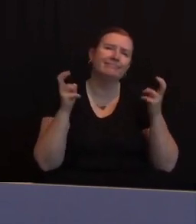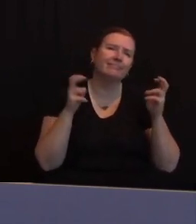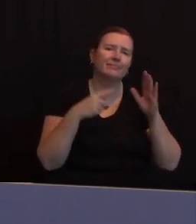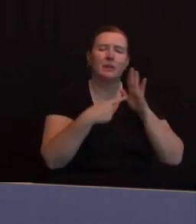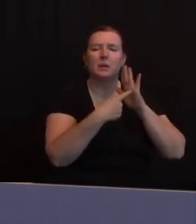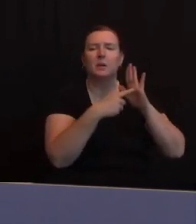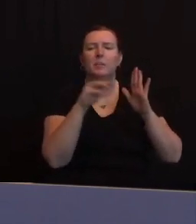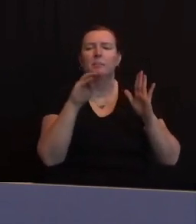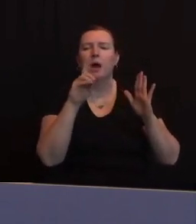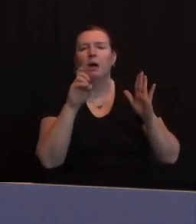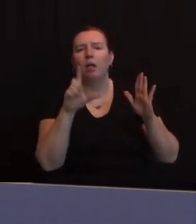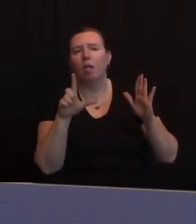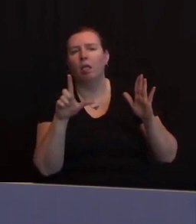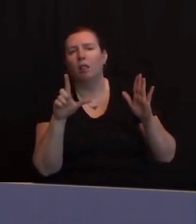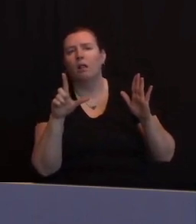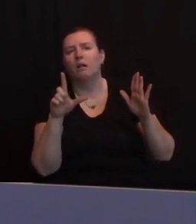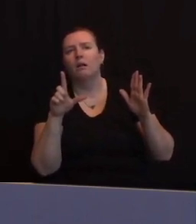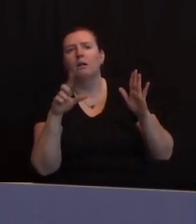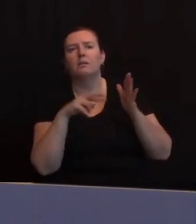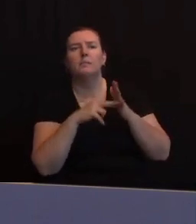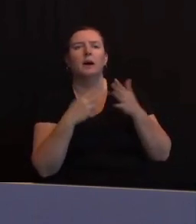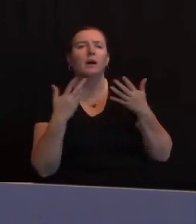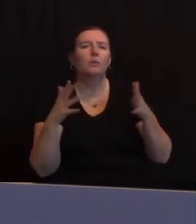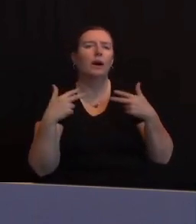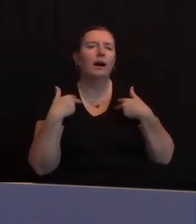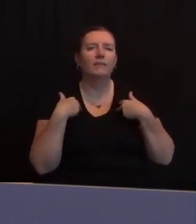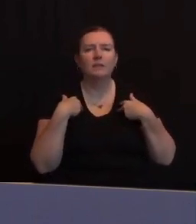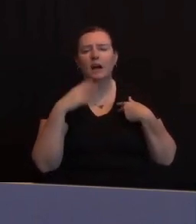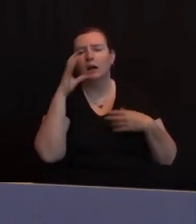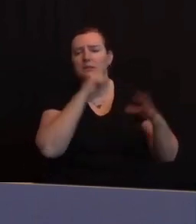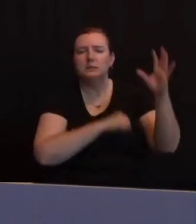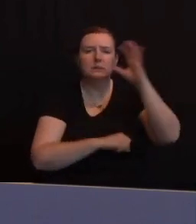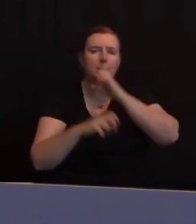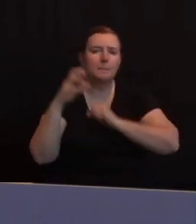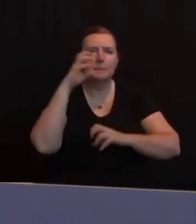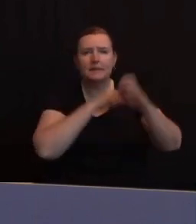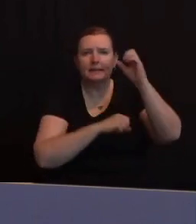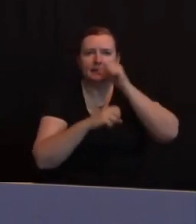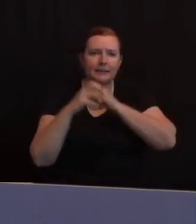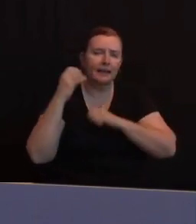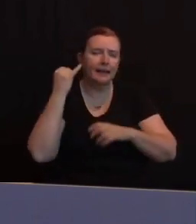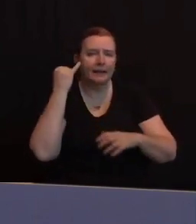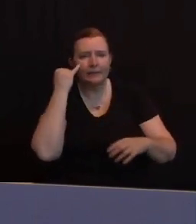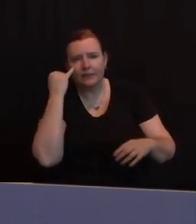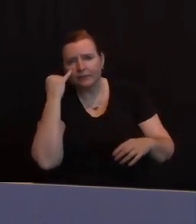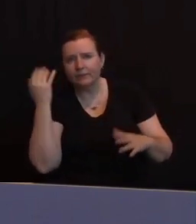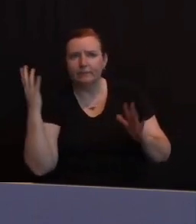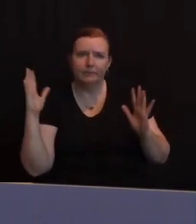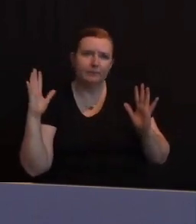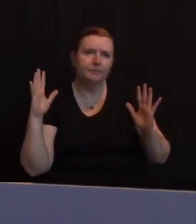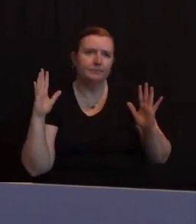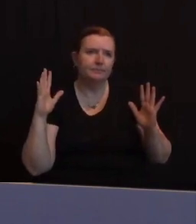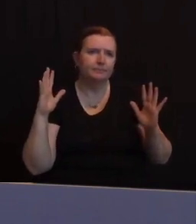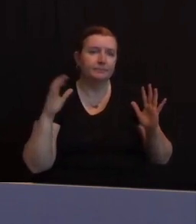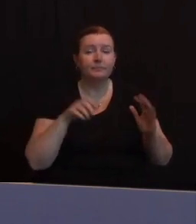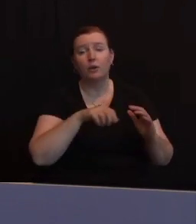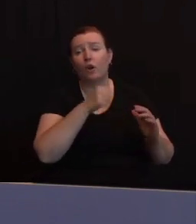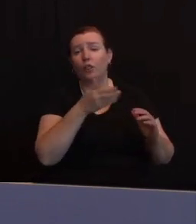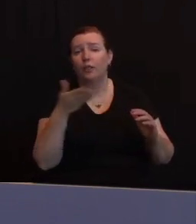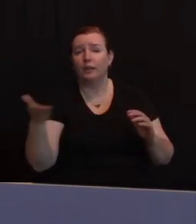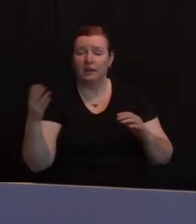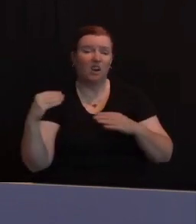of assumptions behind them. There are other elements that might impact whether